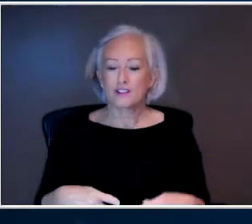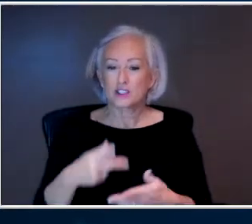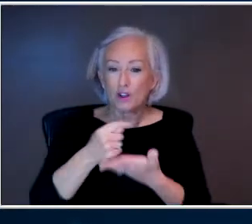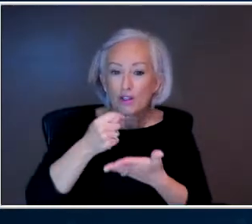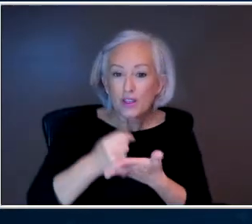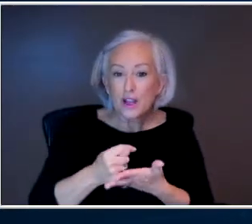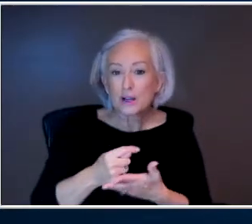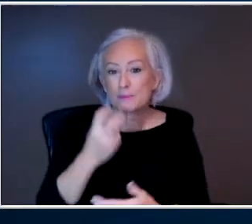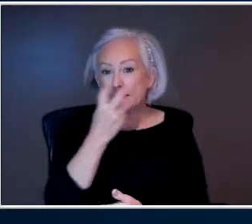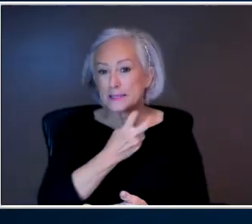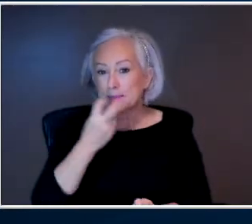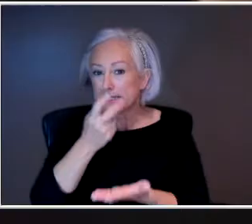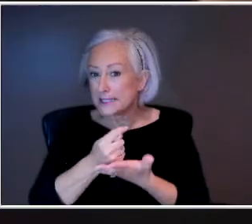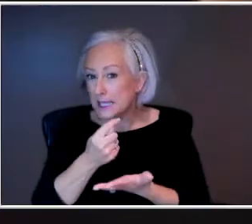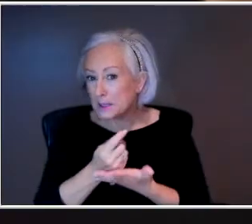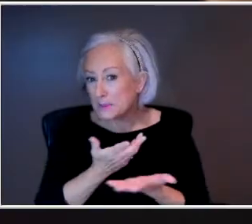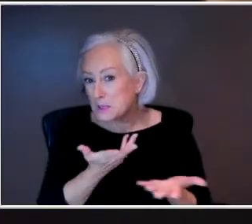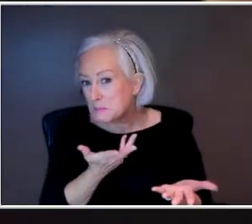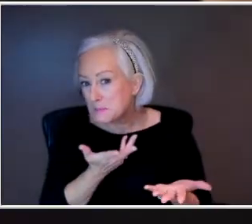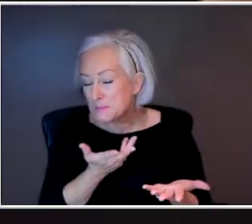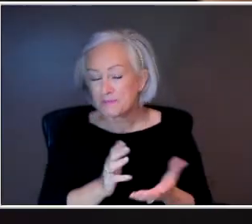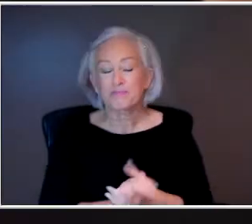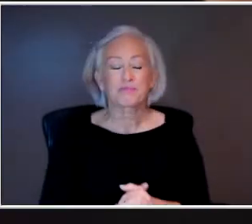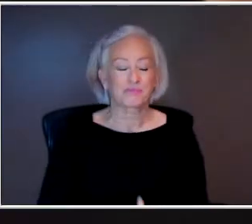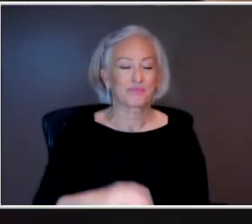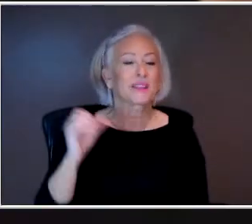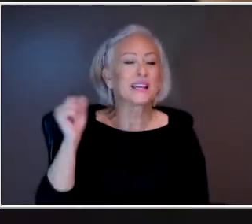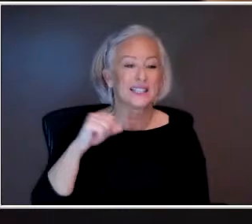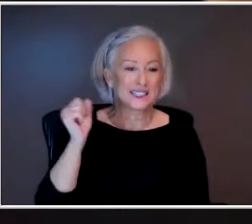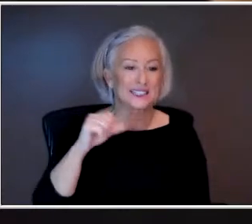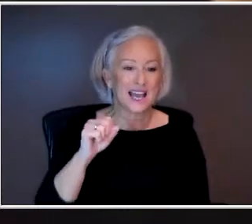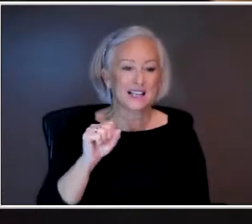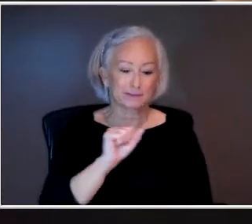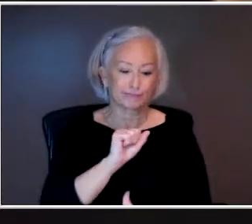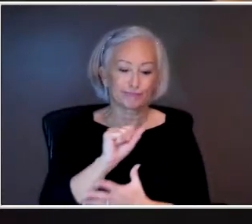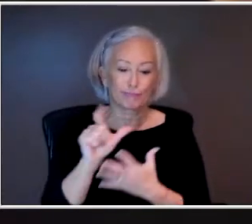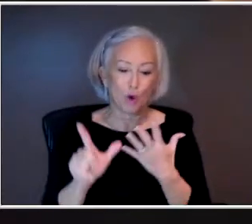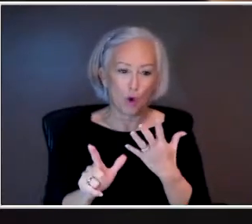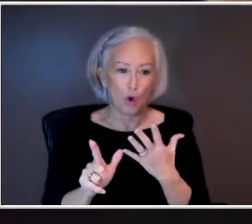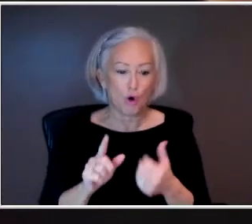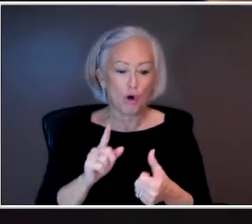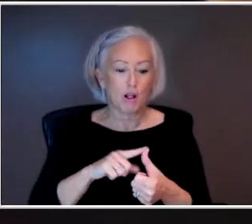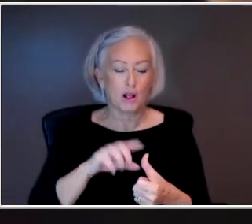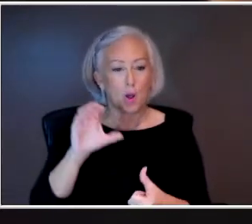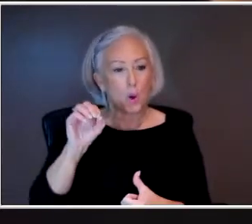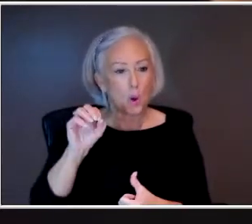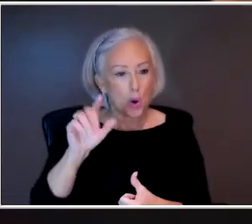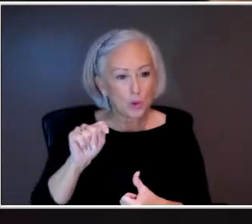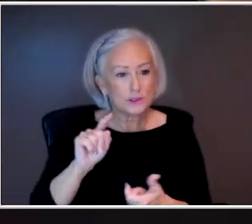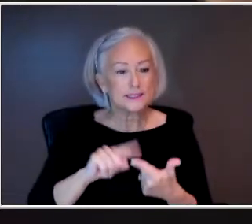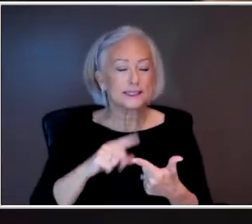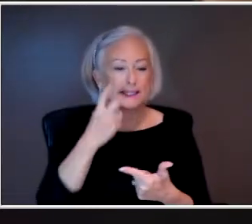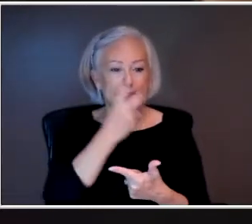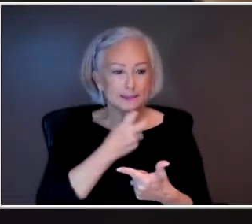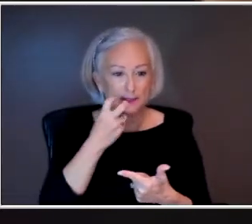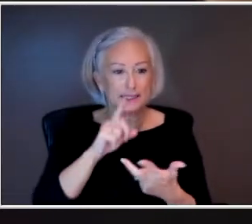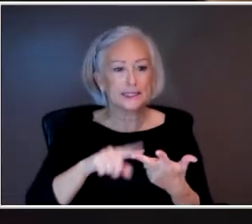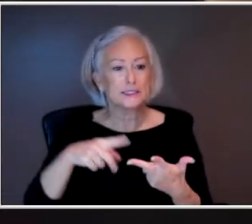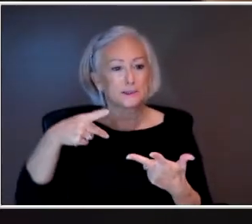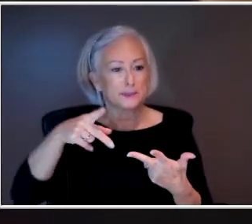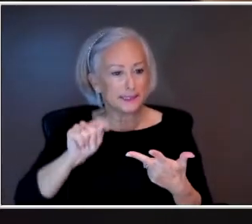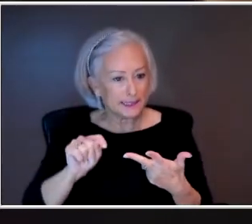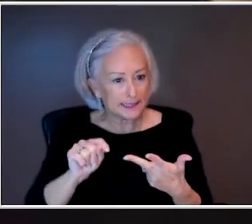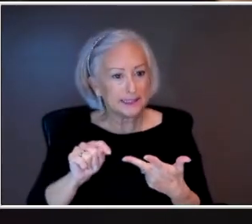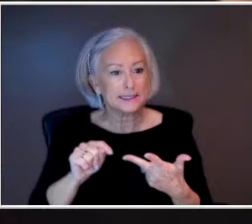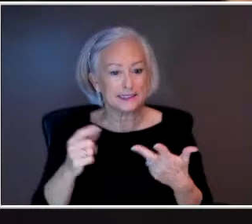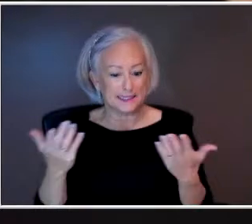Chris? Yeah, I've kind of done it all, right? So I did occupational speech and physical therapy over